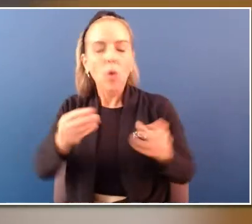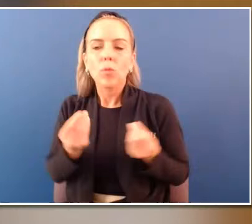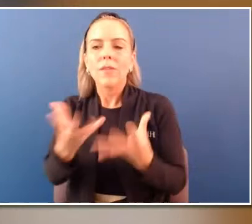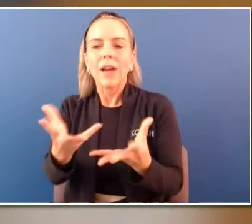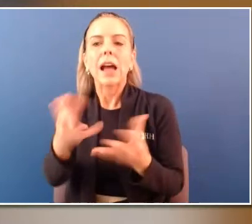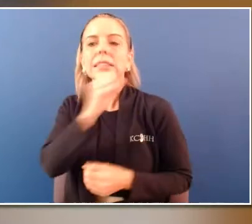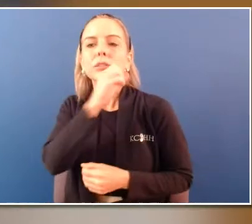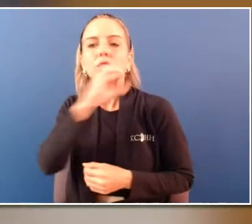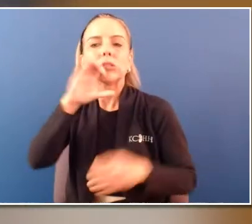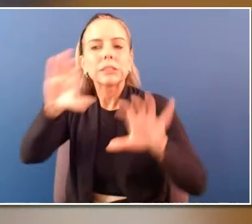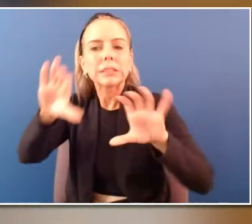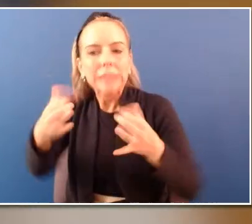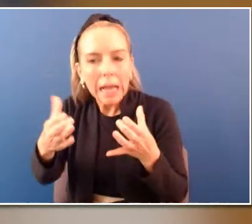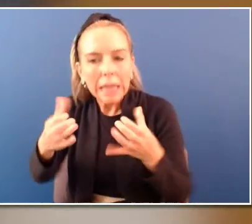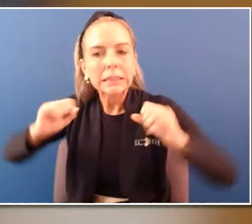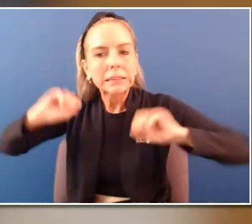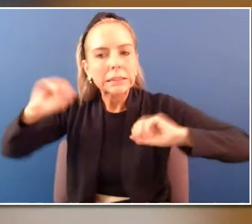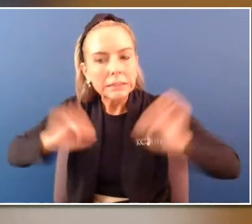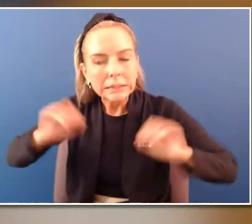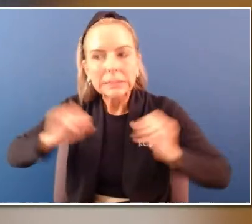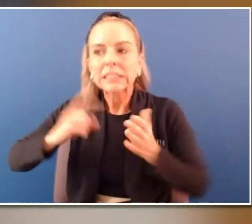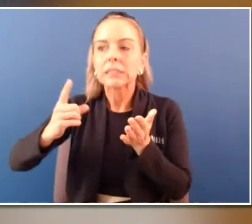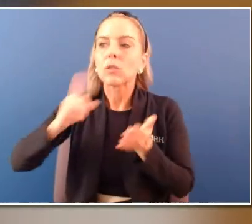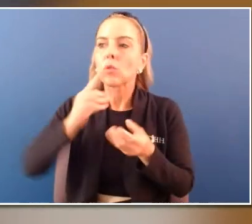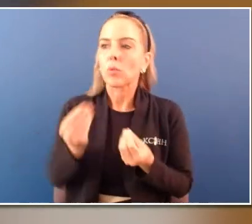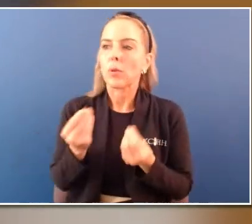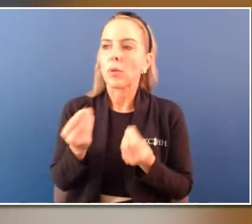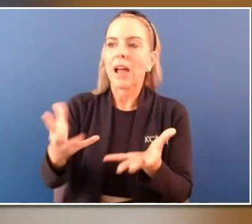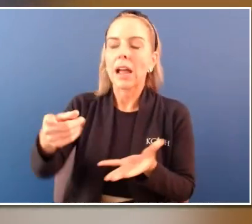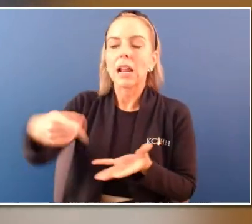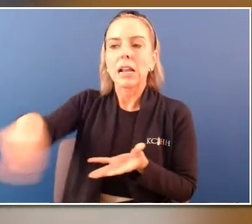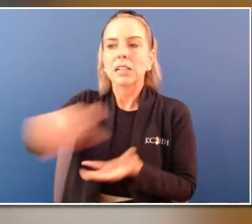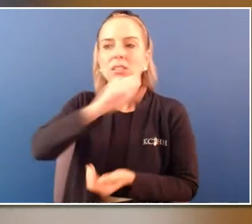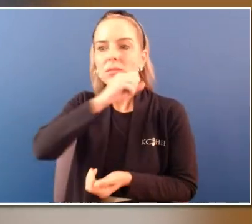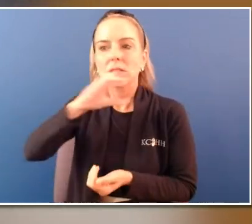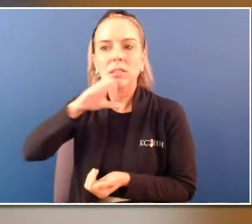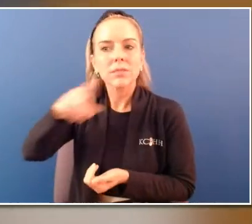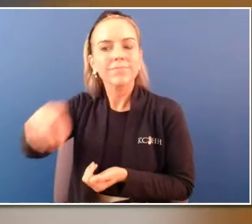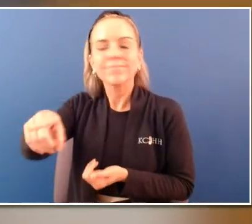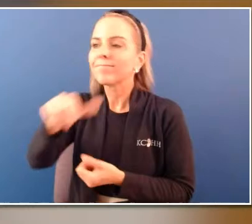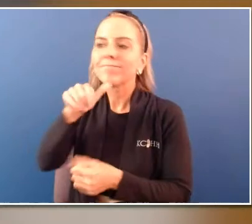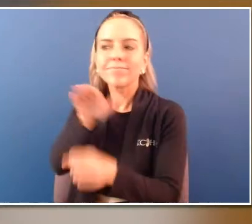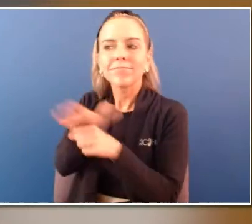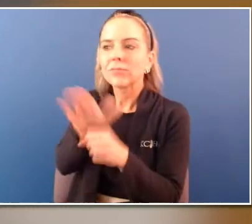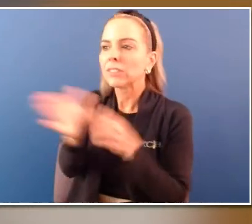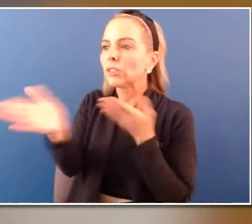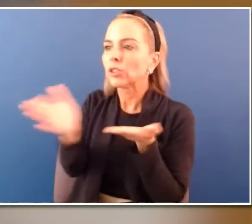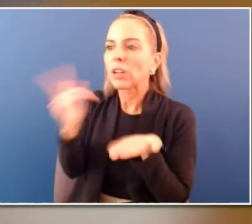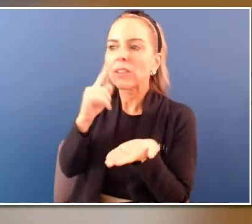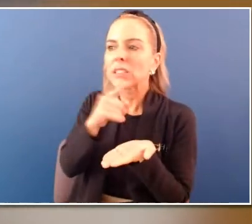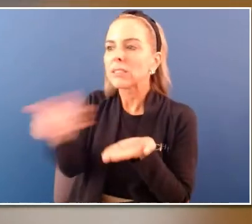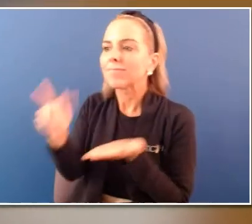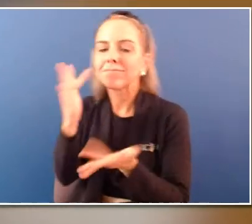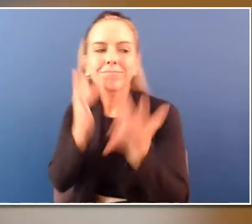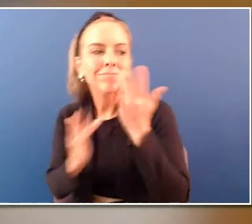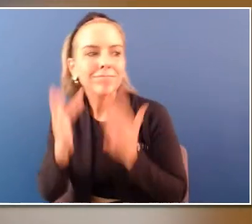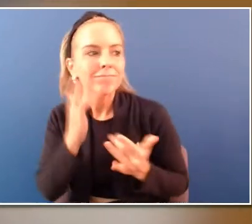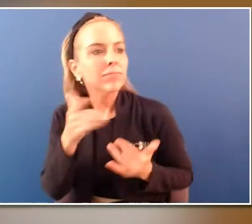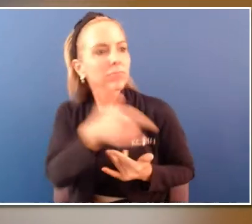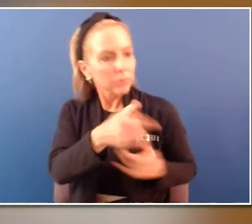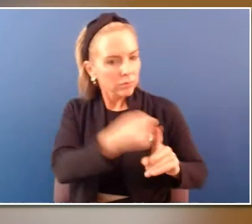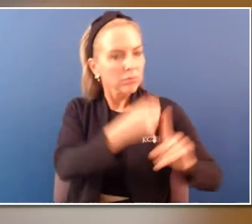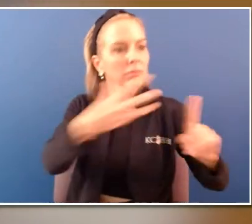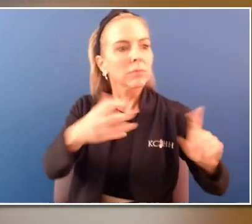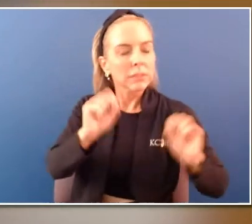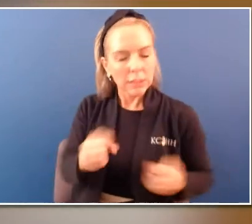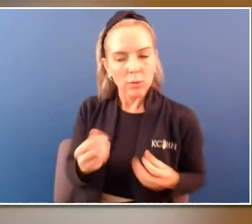our community that many times is underserved. So we're so excited our local YMCA is going to be getting this grant to take us